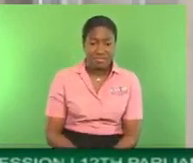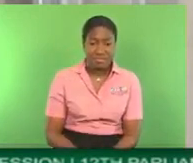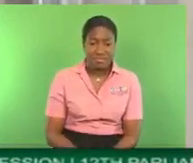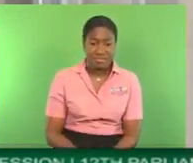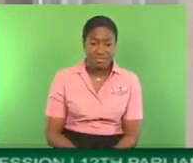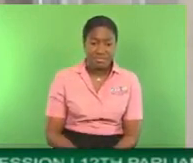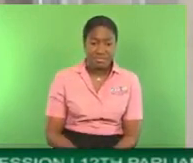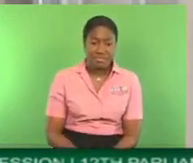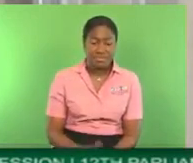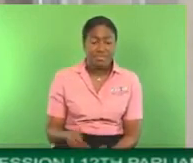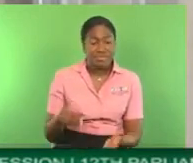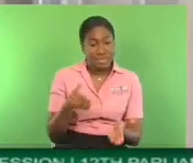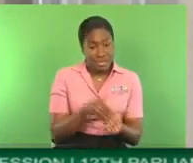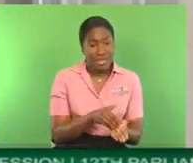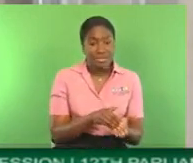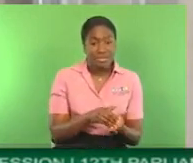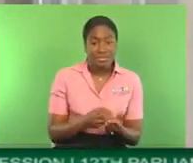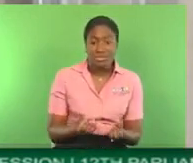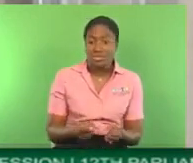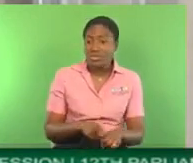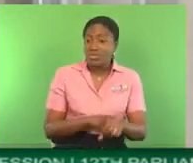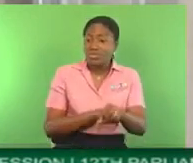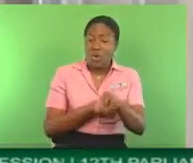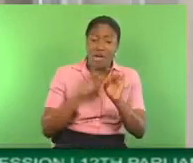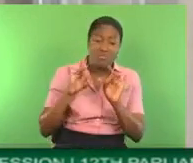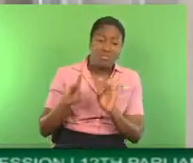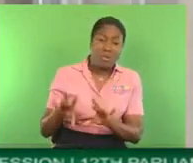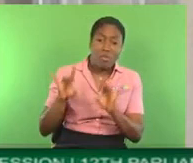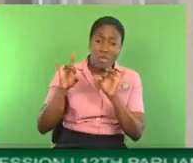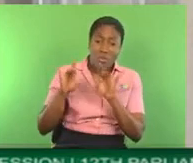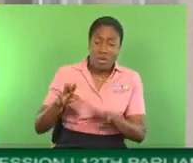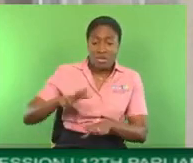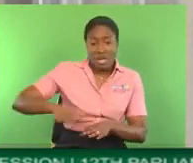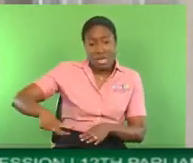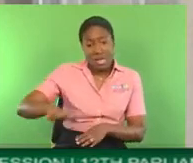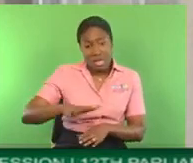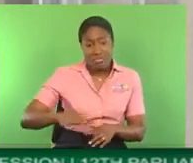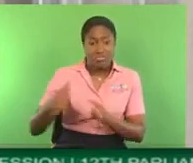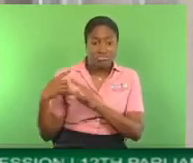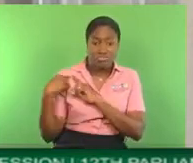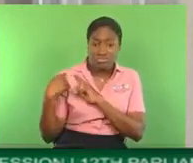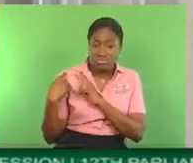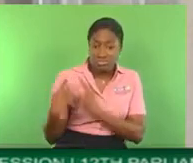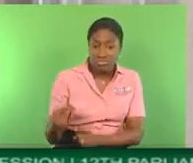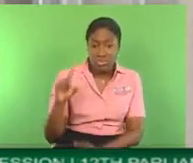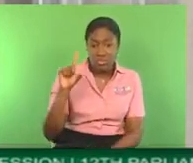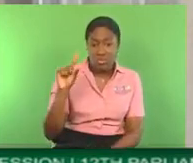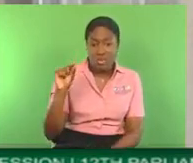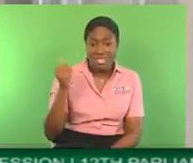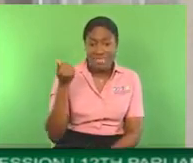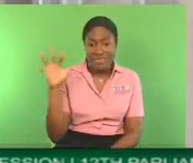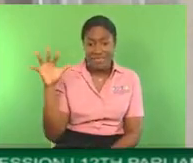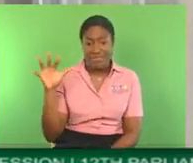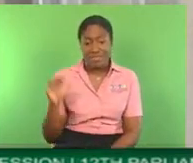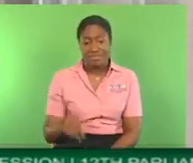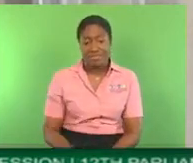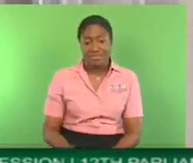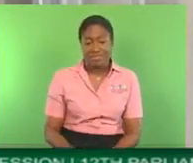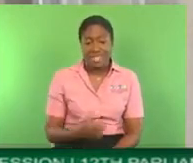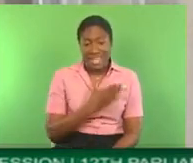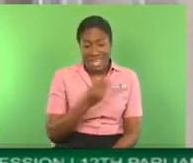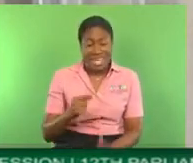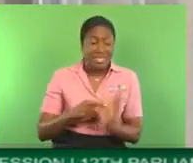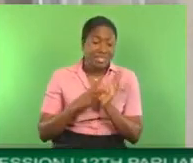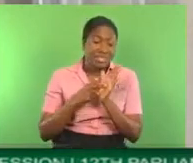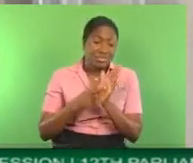the constituency has been neglected by the Rowley-led PNM government since it took office in 2015, and this shows